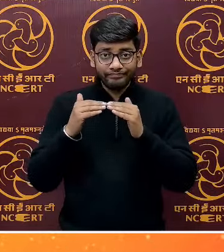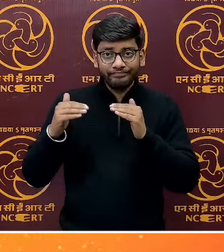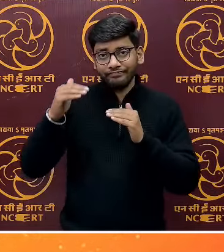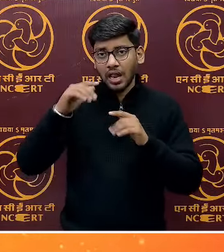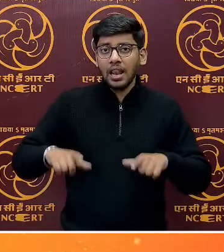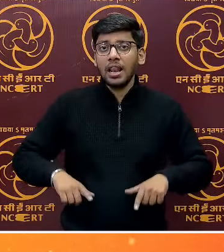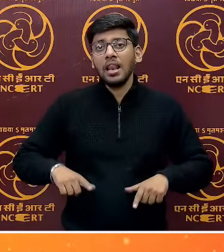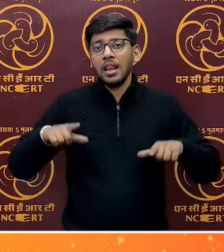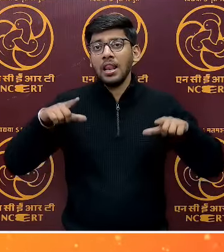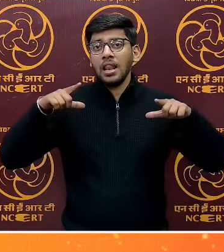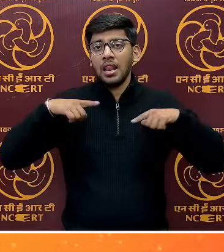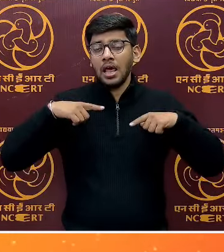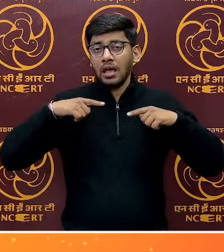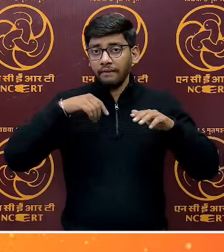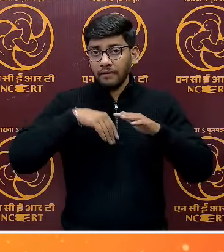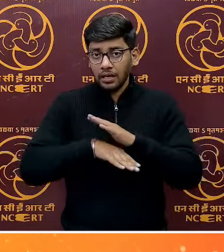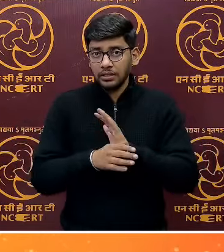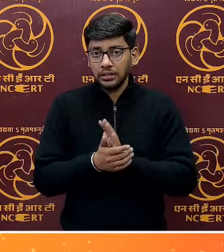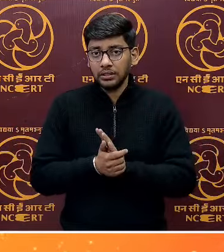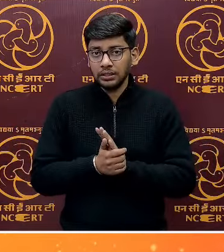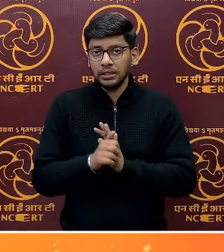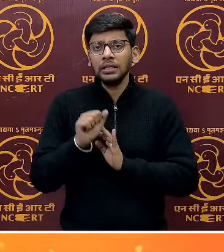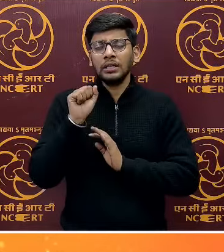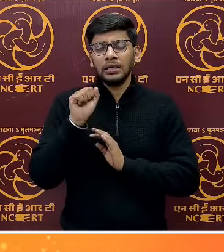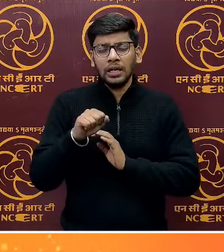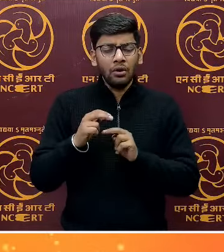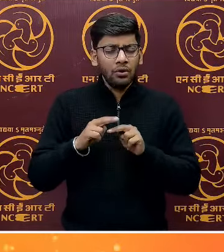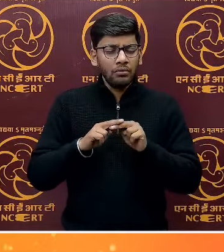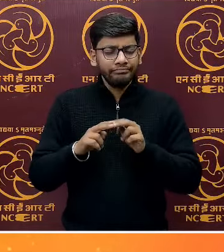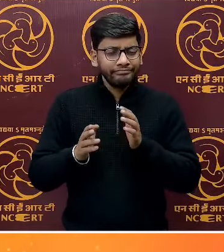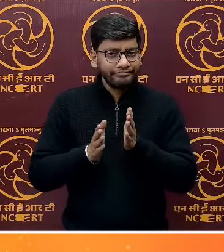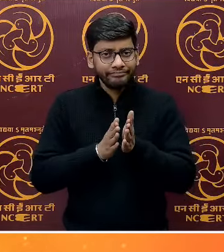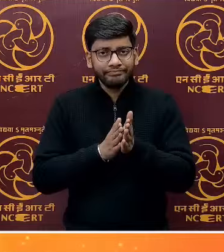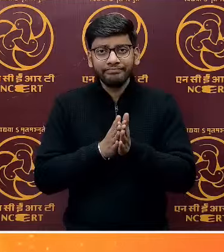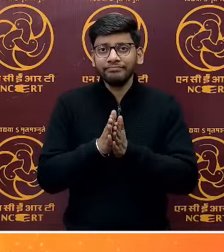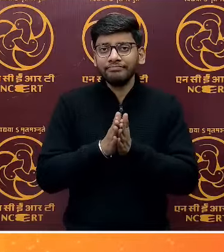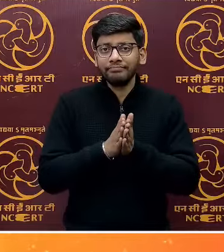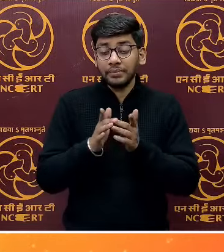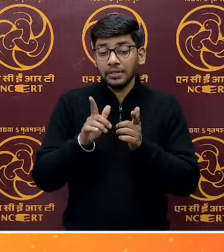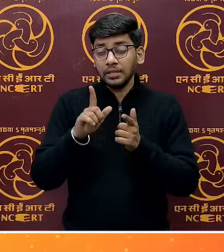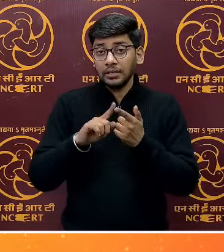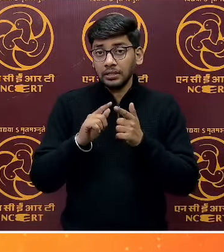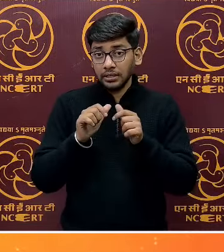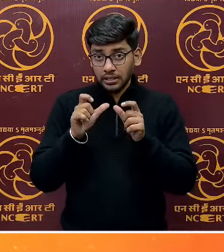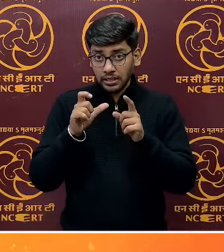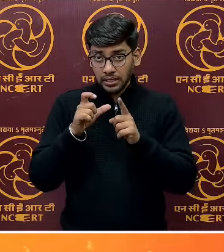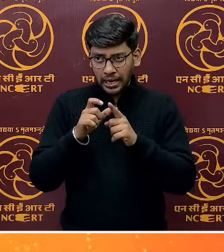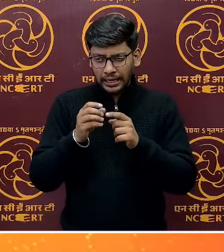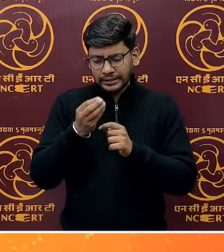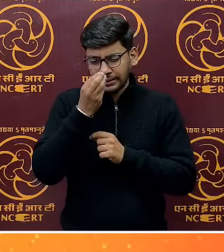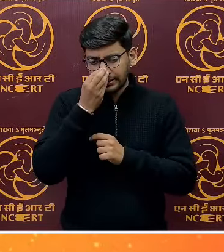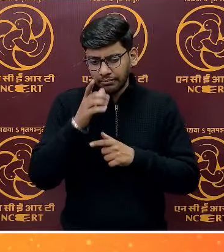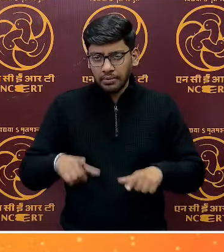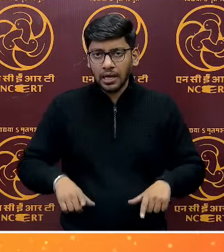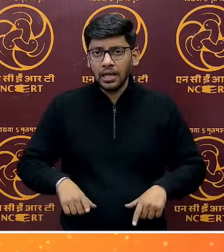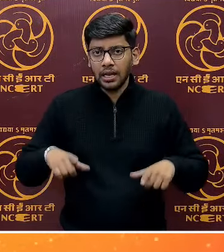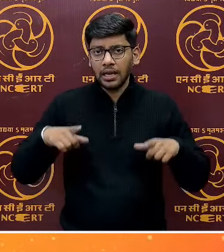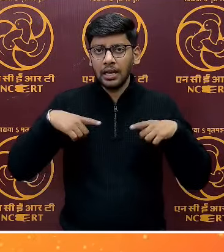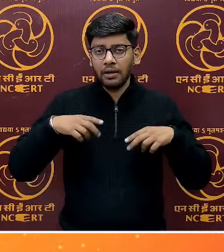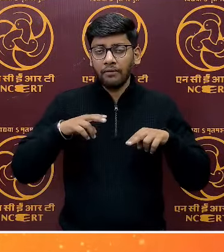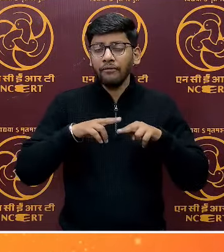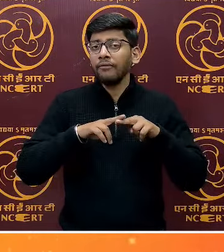life as well. Absolutely. So this is something really So interesting. it's to lead a simple life and aim